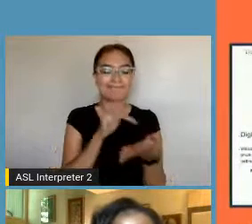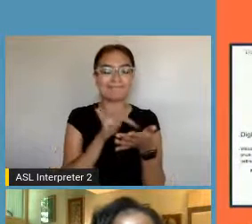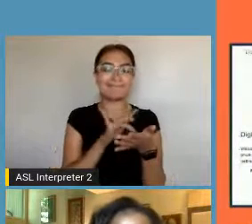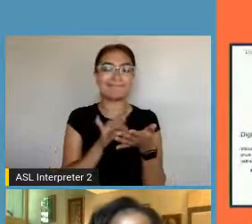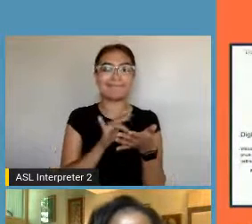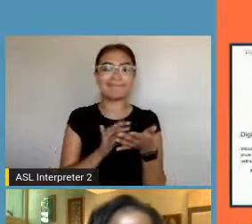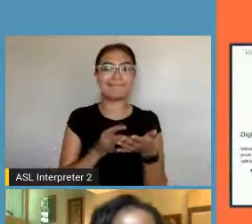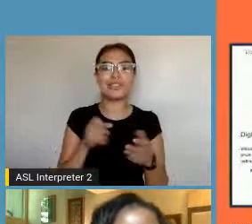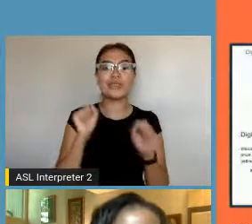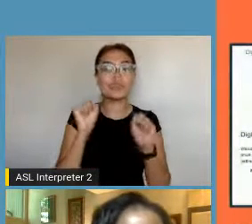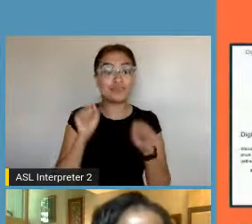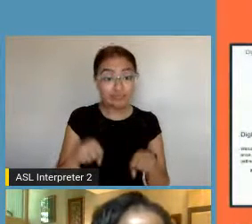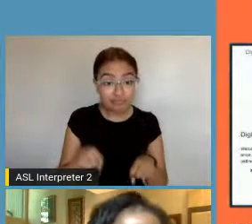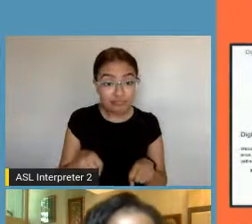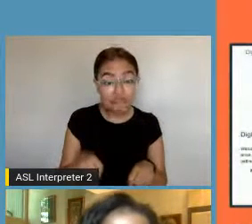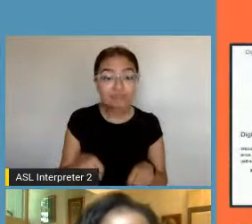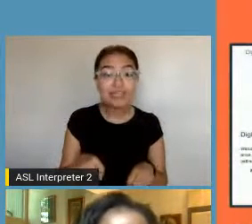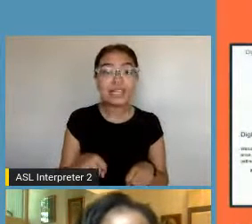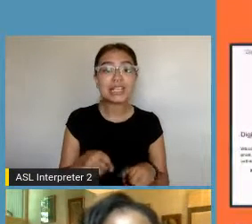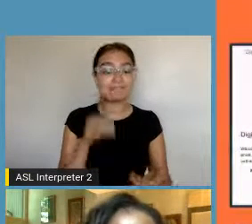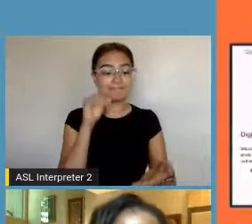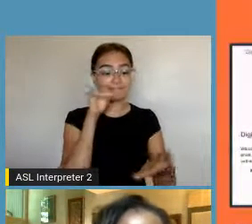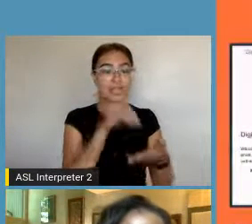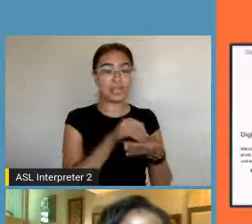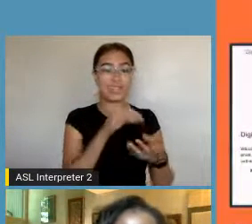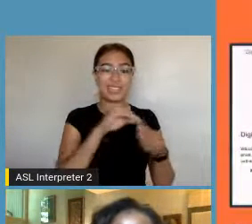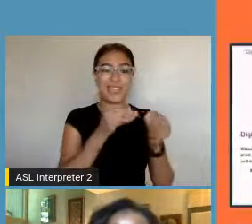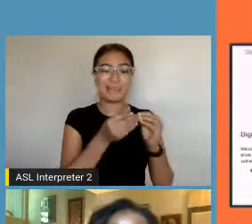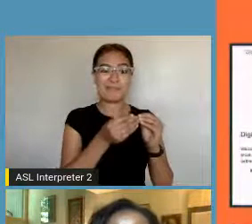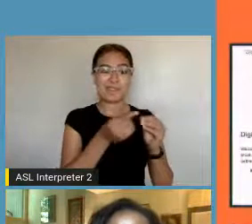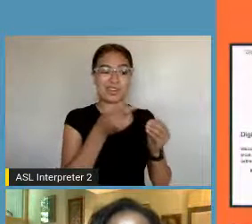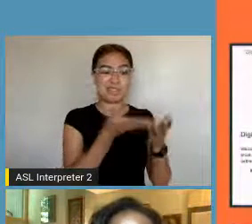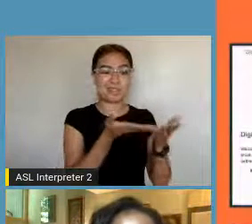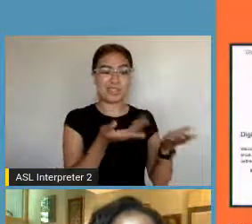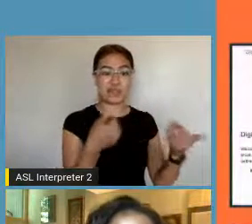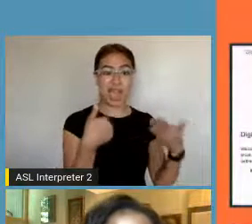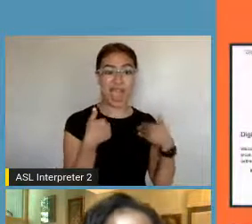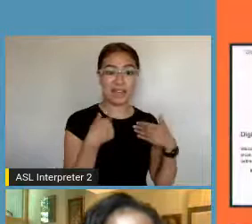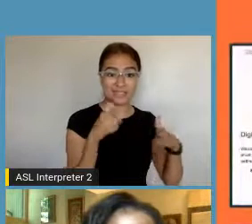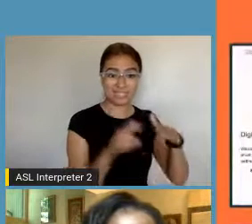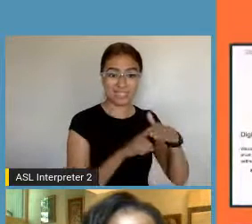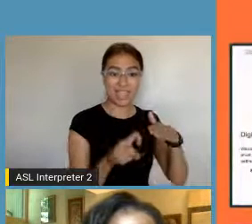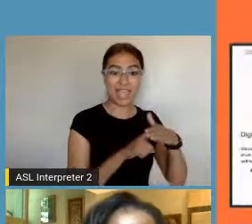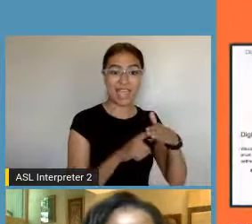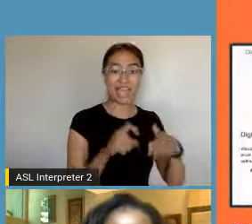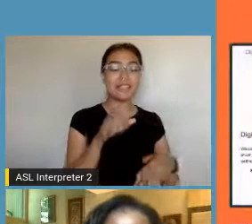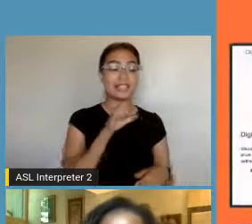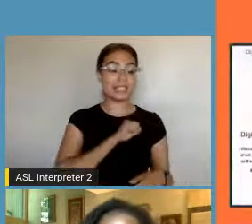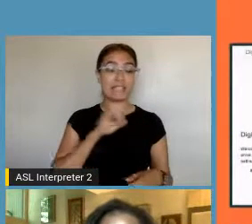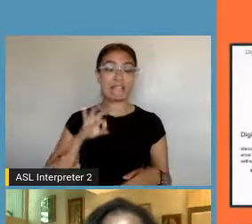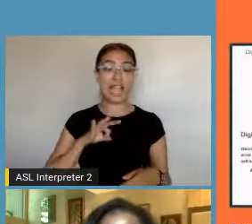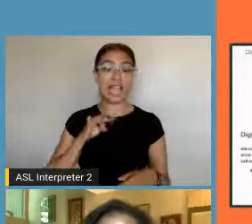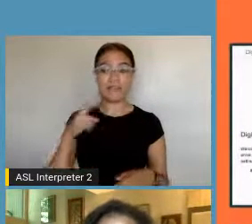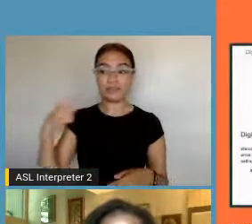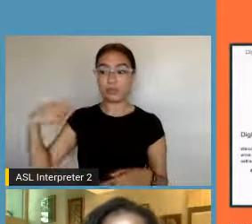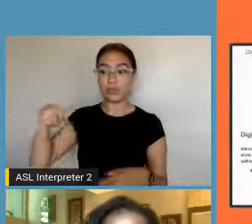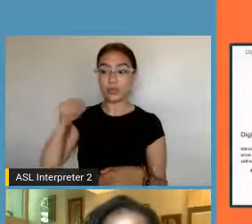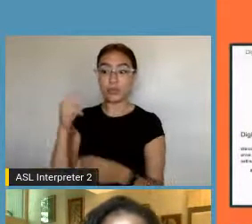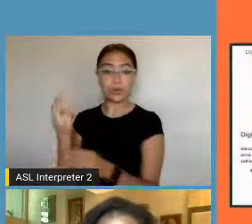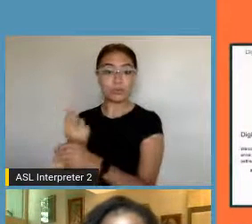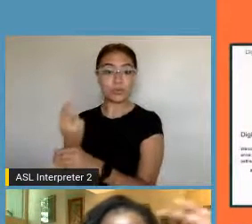actually put in the number of scans you have and the staff who will be doing the work and